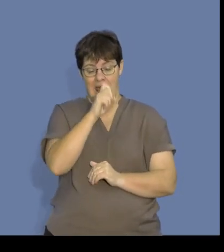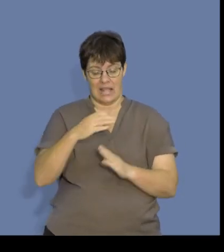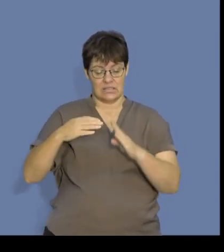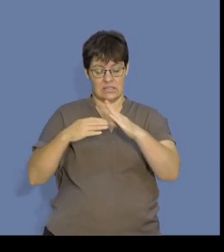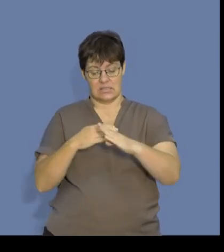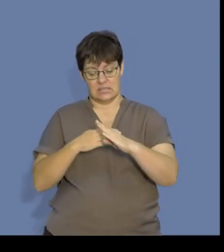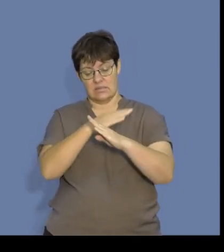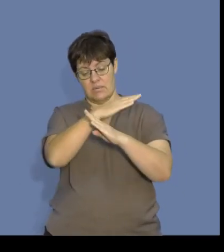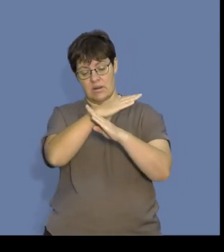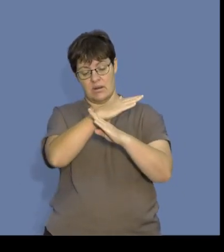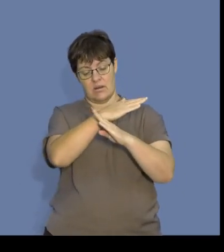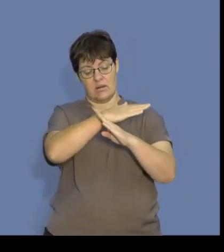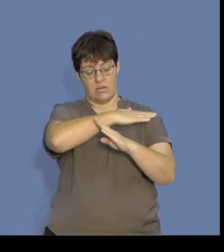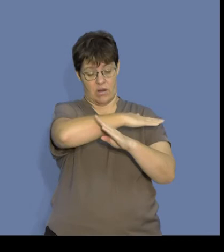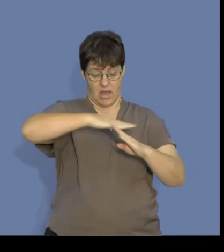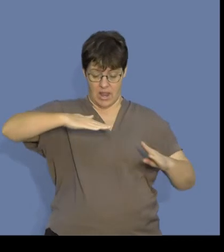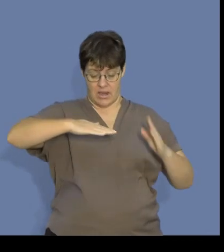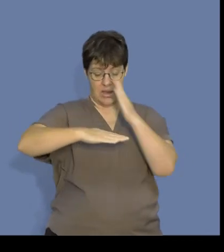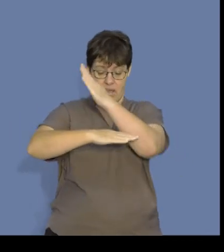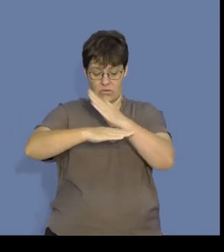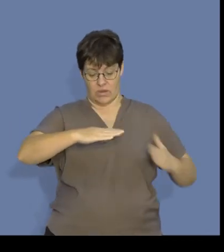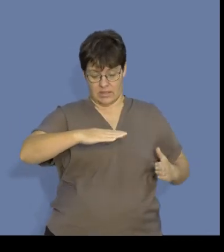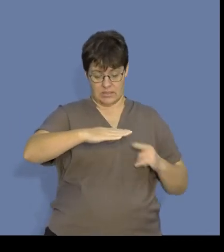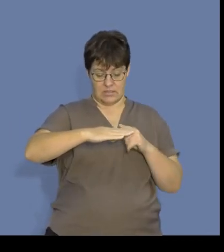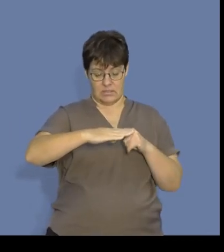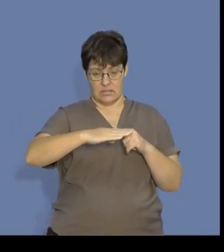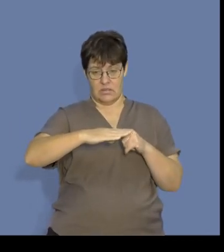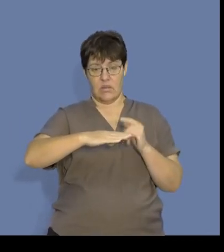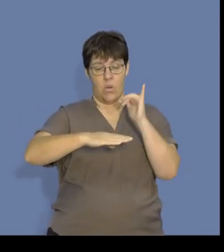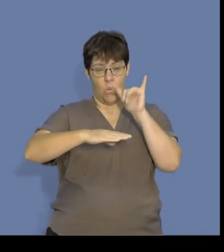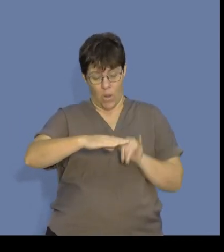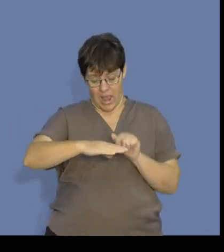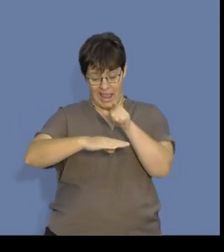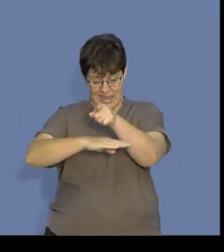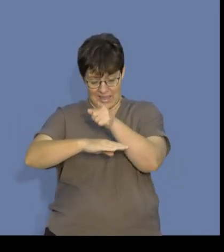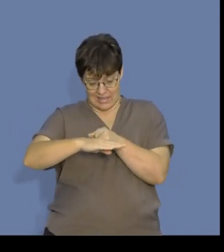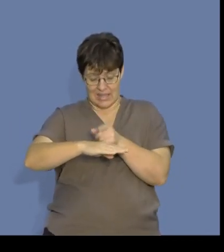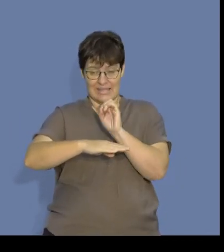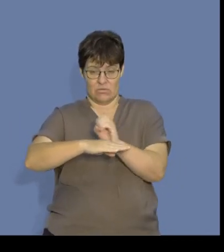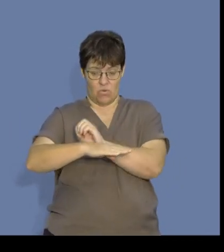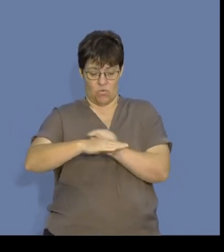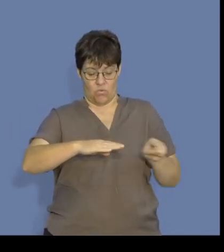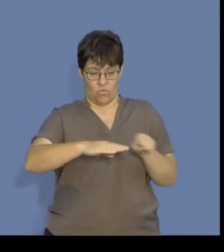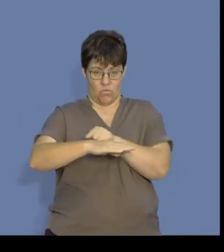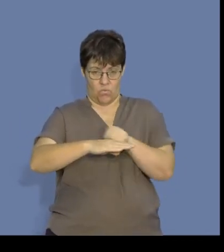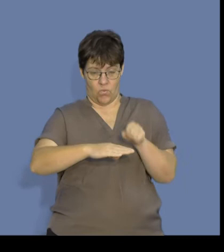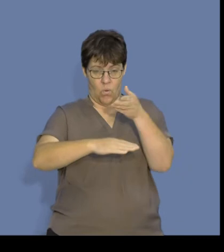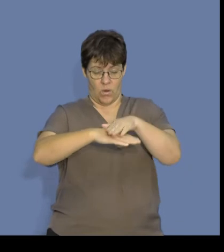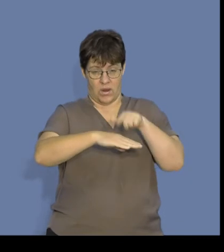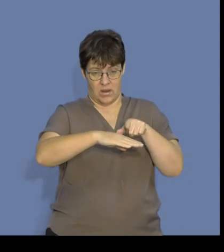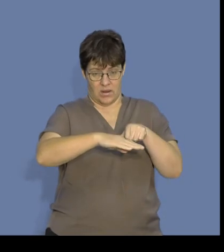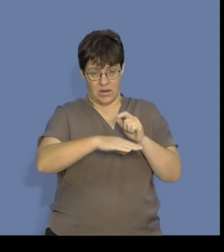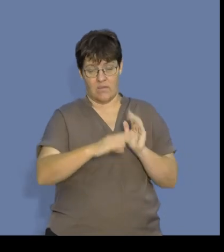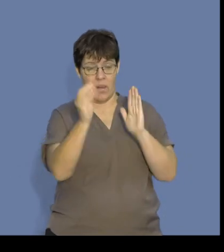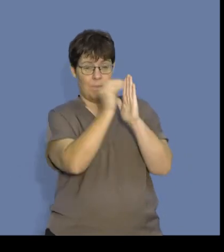the x-axis, and this is when the y value is also 0, right? So when